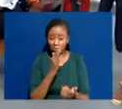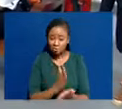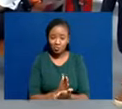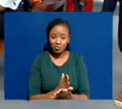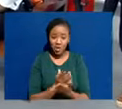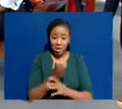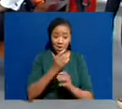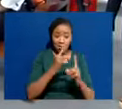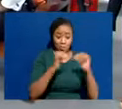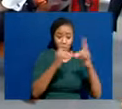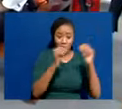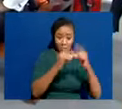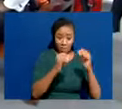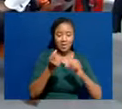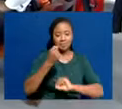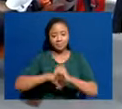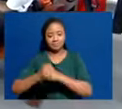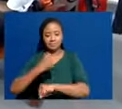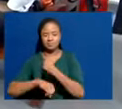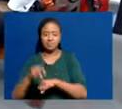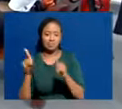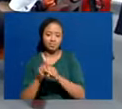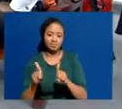talk. From the bottom of my heart, I mean it.